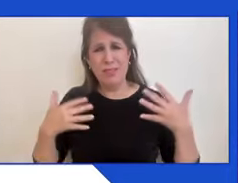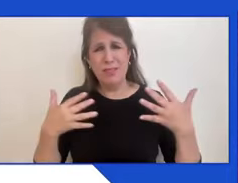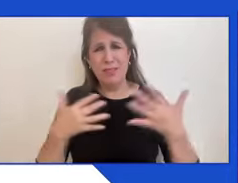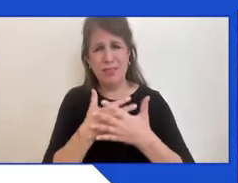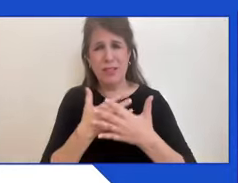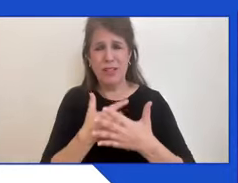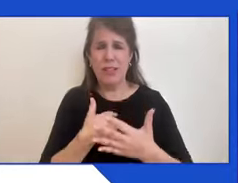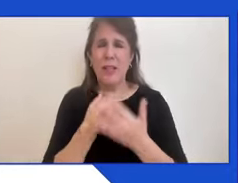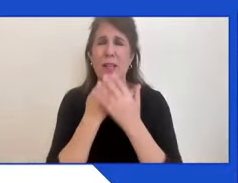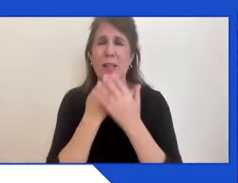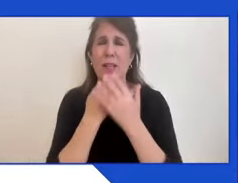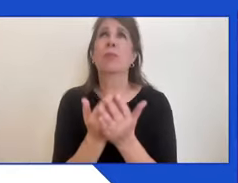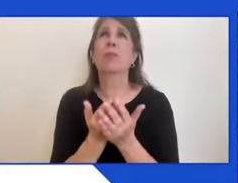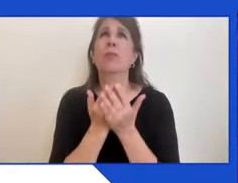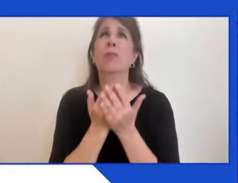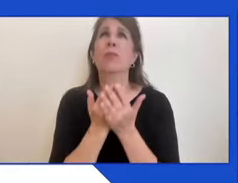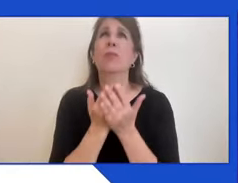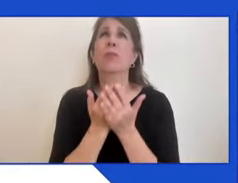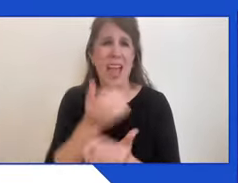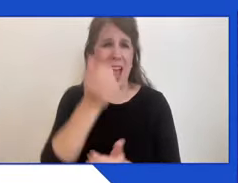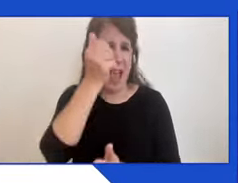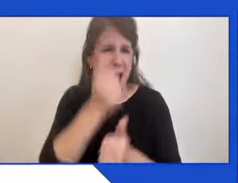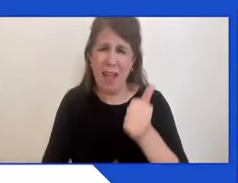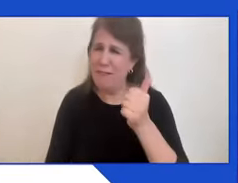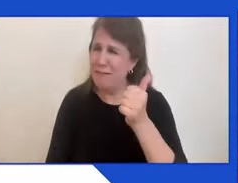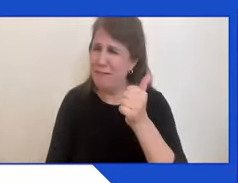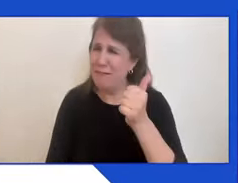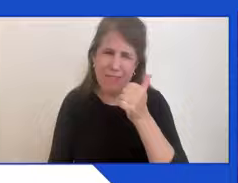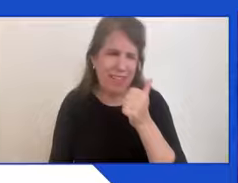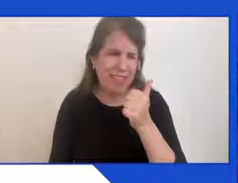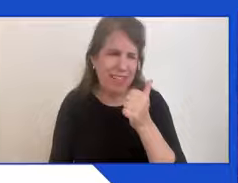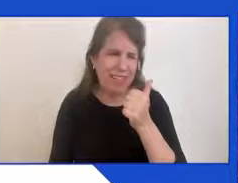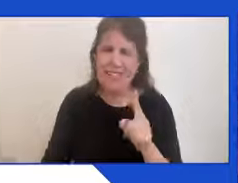every single hostage is released.